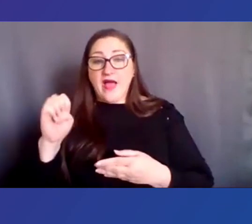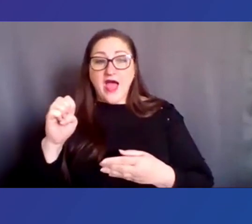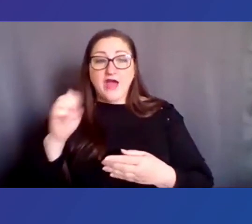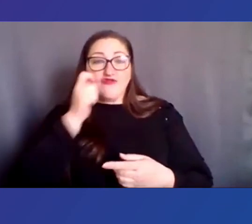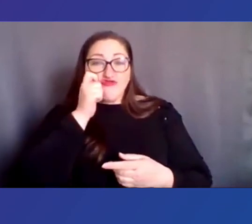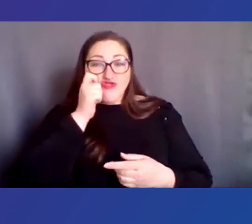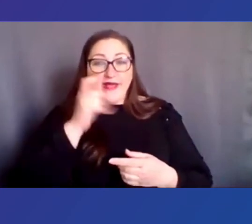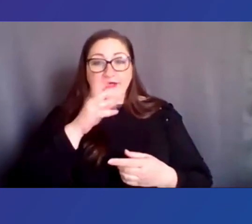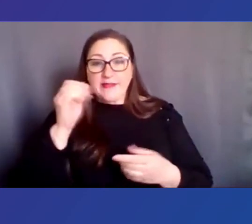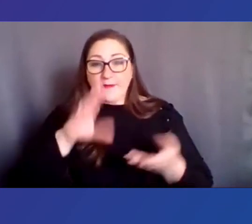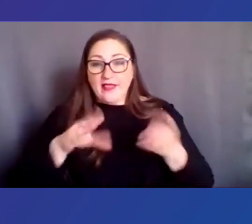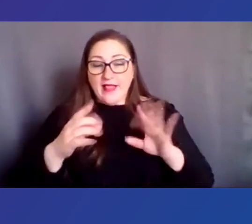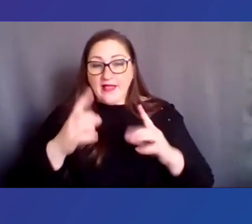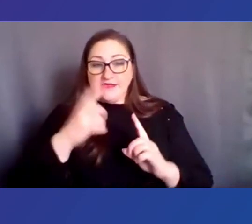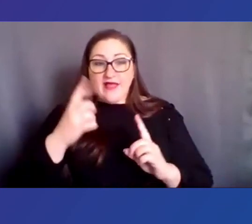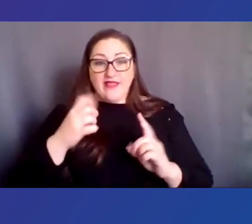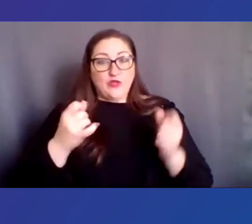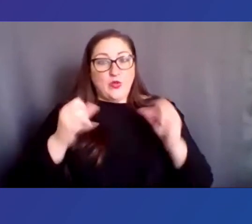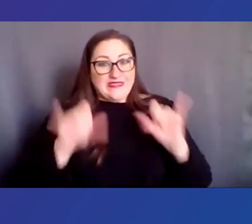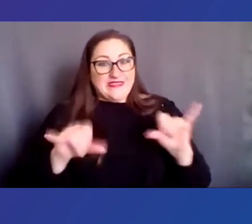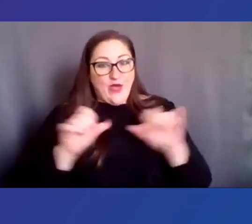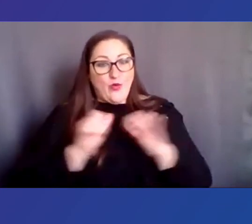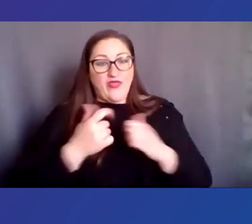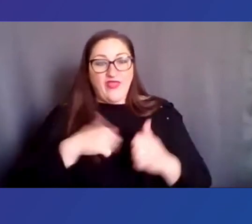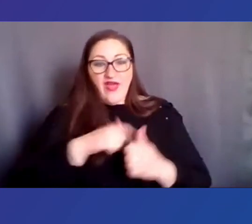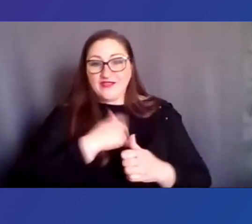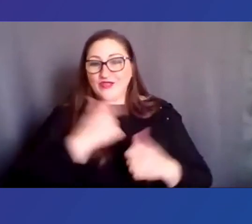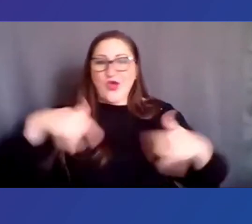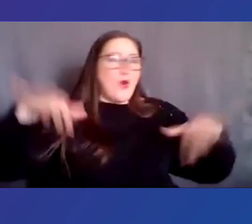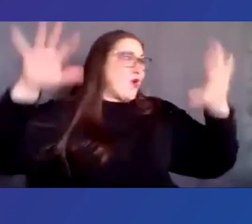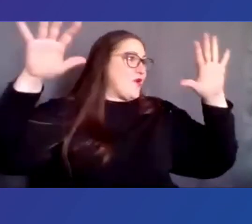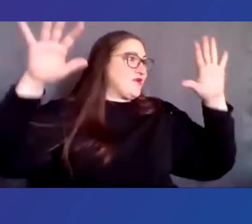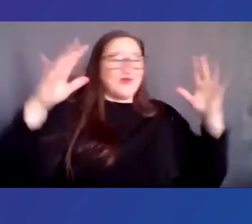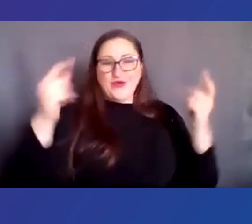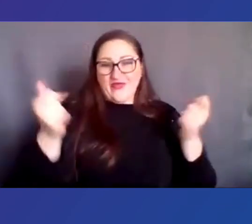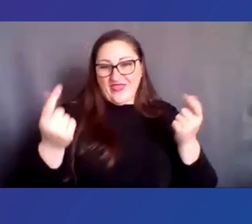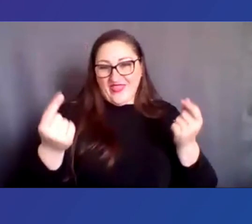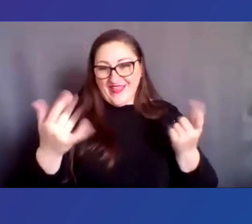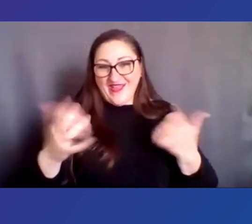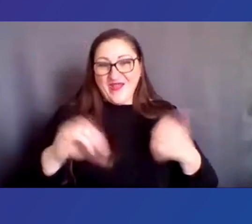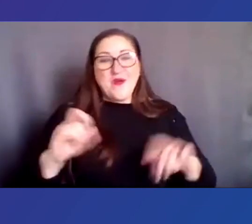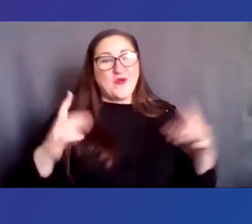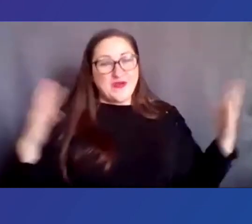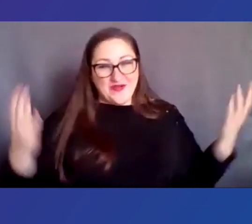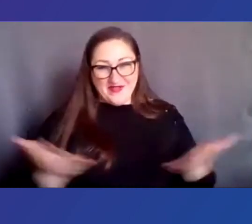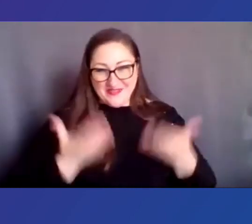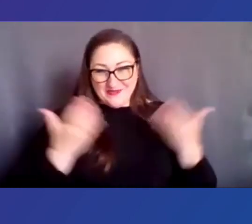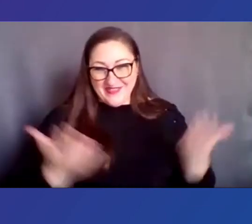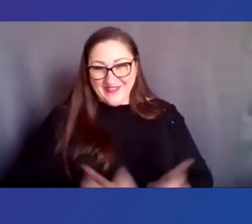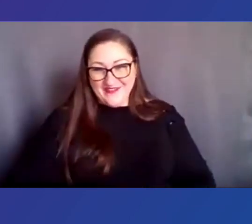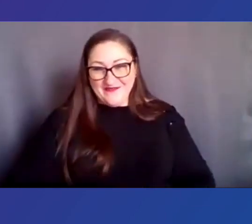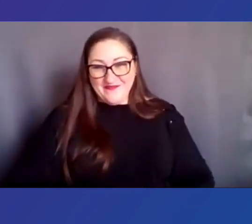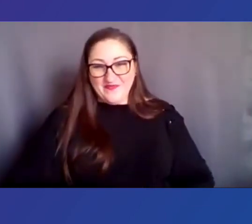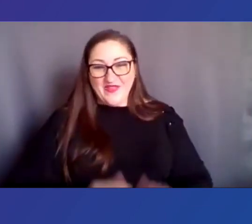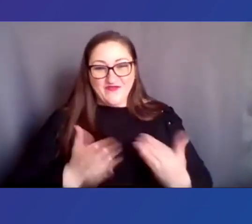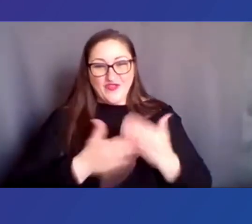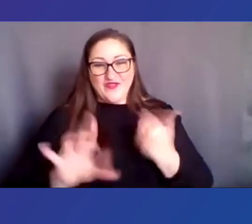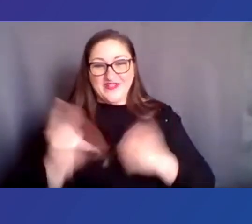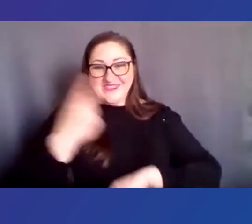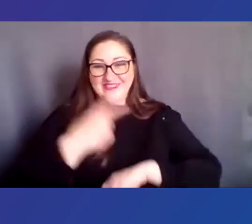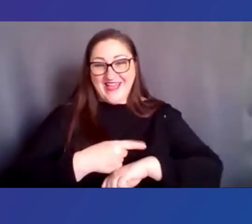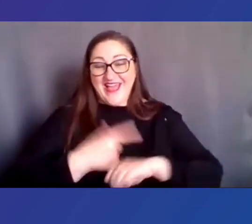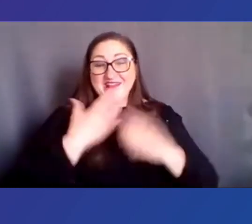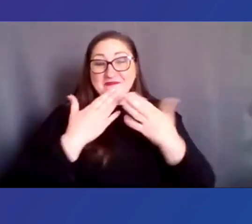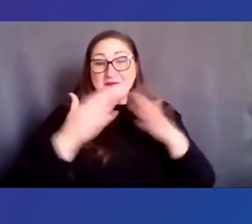So just stay with us or go do your thing. We will be here for the rest of the day. Bye,